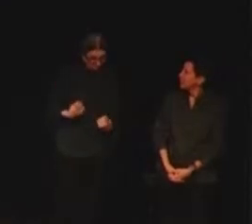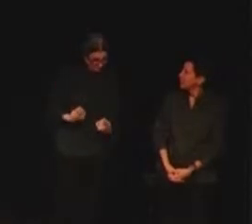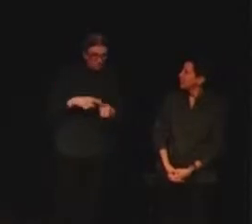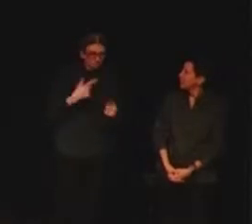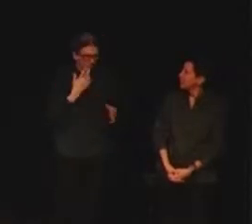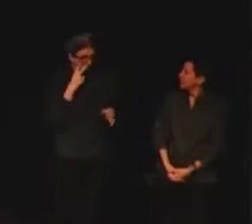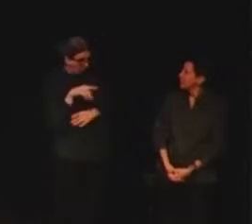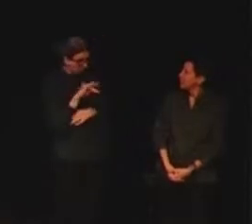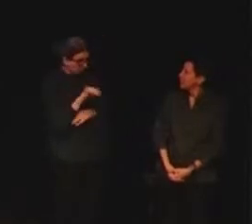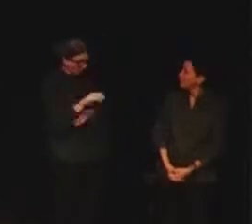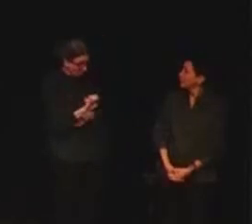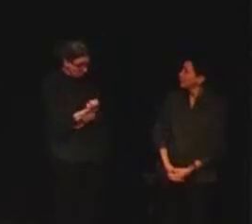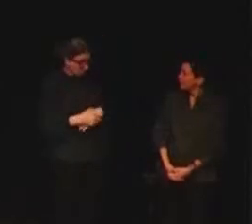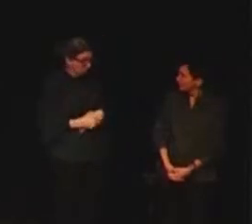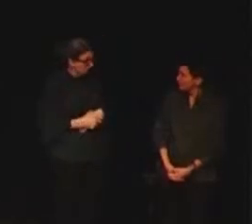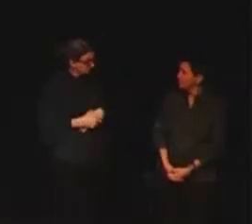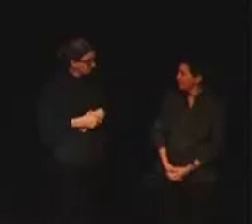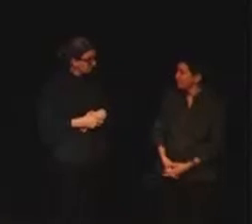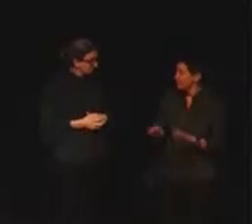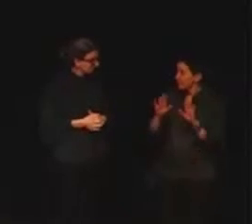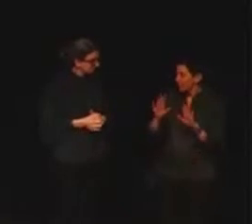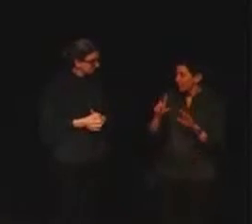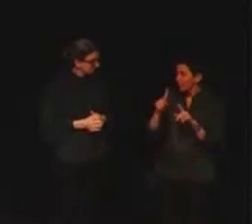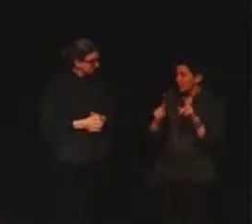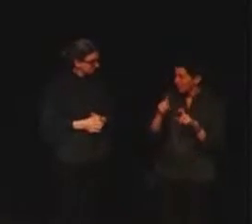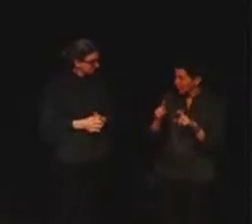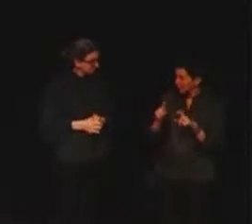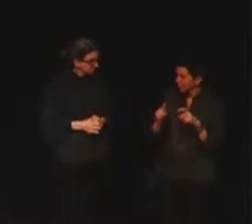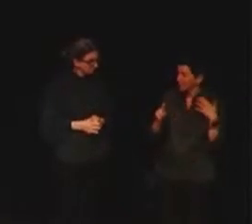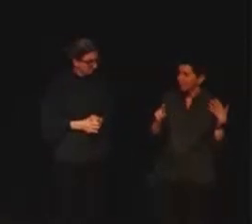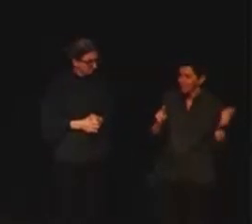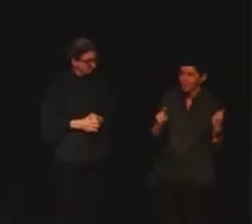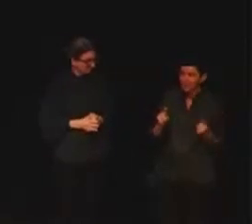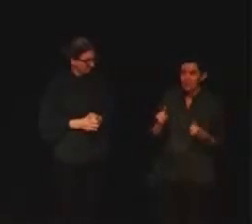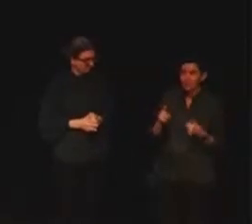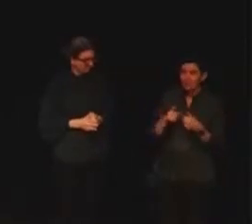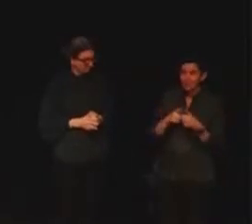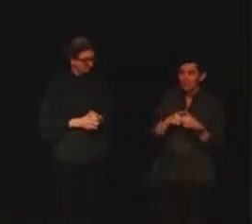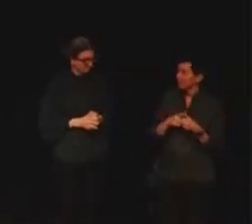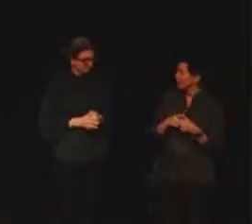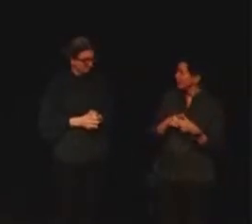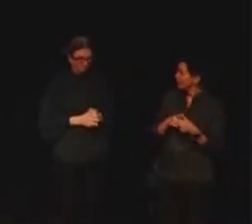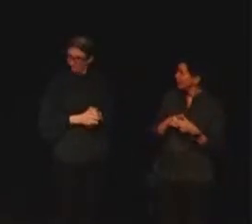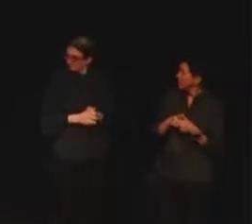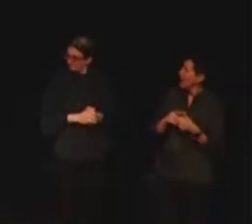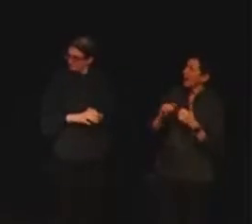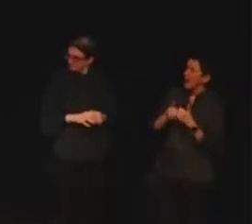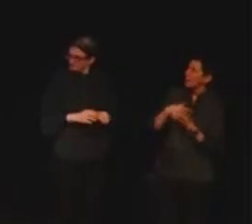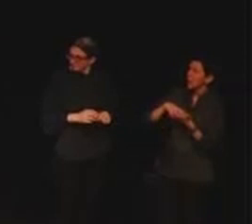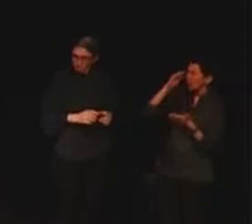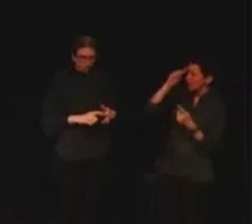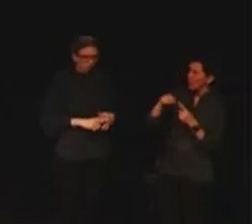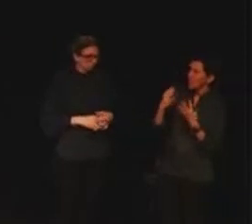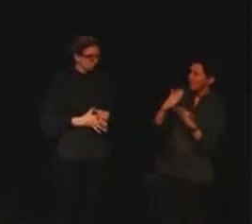happened? Yeah, thanks. Great questions. Hold on. So it was... Sorry. Yeah. How'd you learn about the waiting list? I learned. Okay, great. We'll